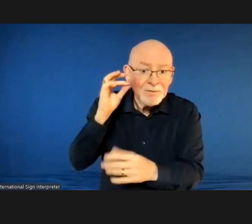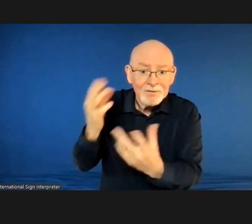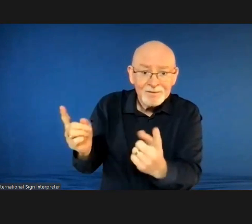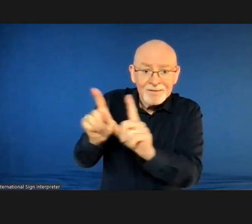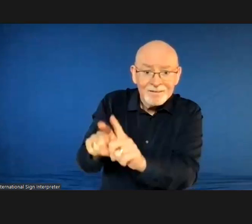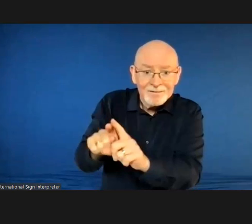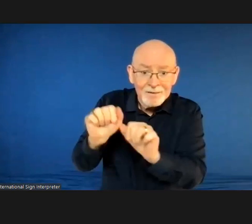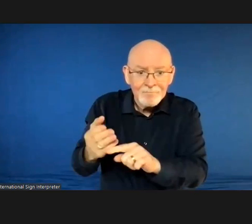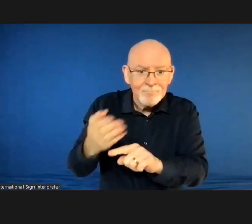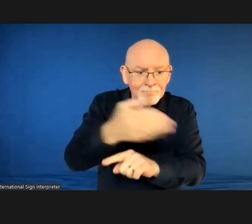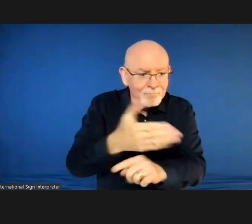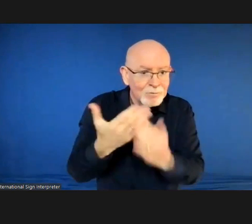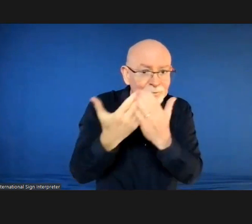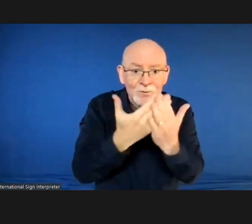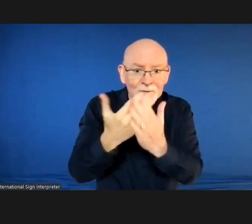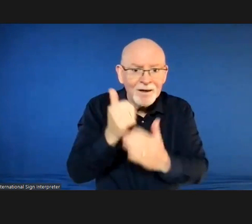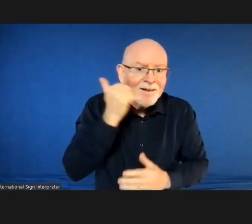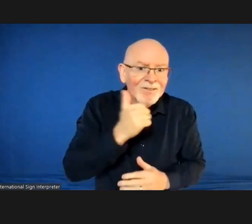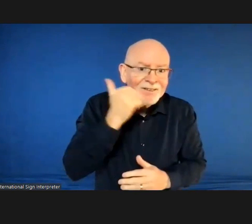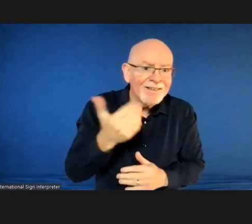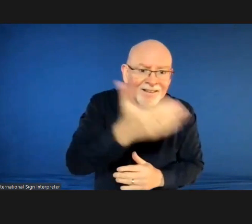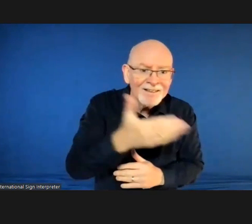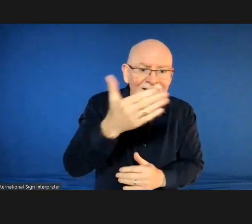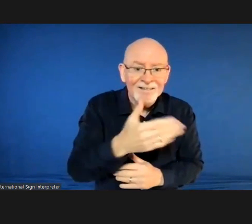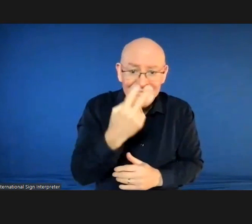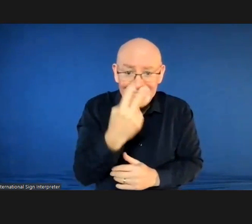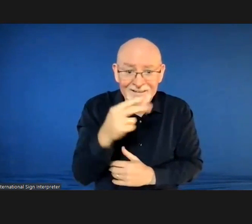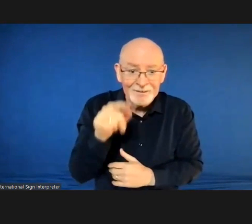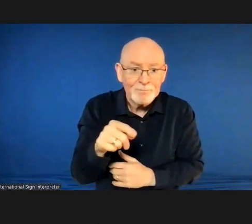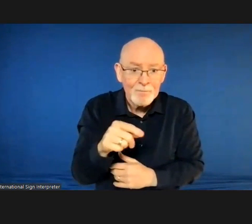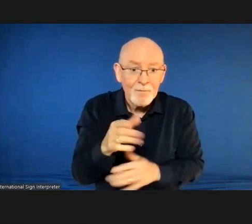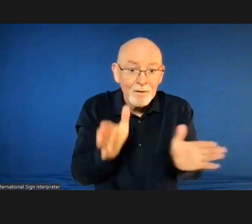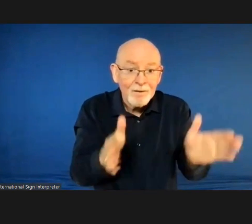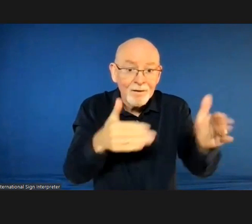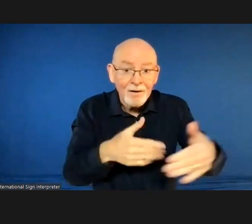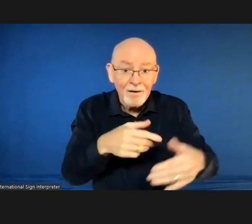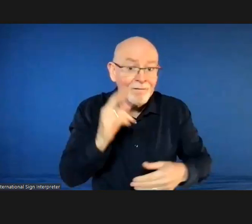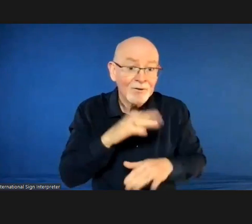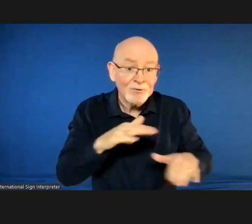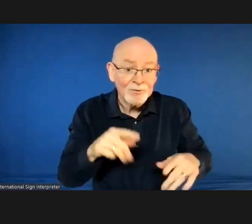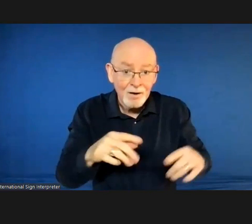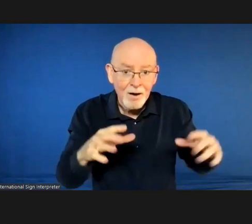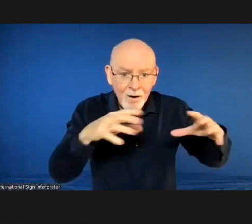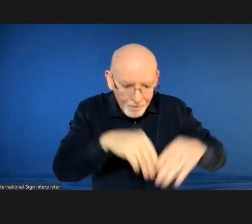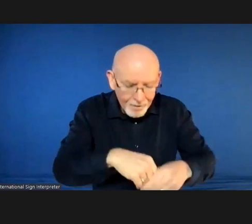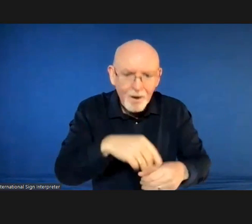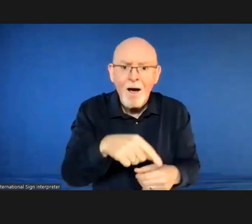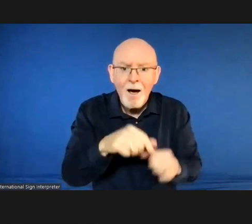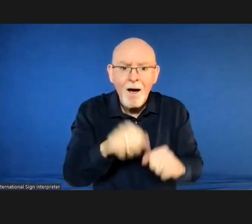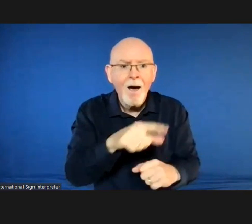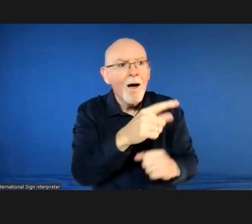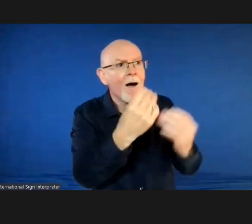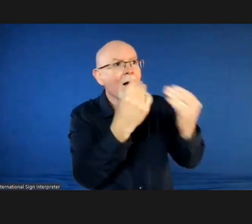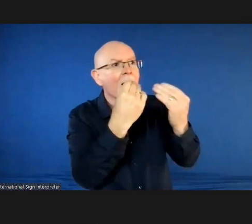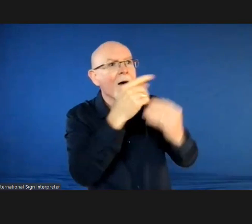teachers. They had the opportunity to meet other deaf peers who otherwise they would have never met, being isolated in